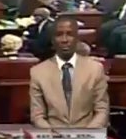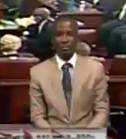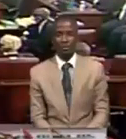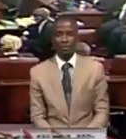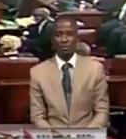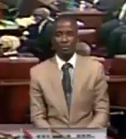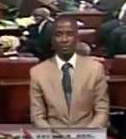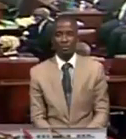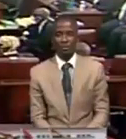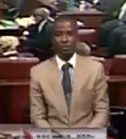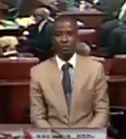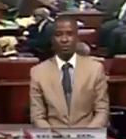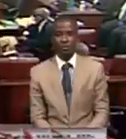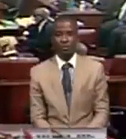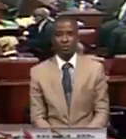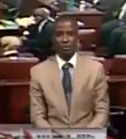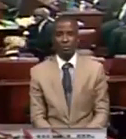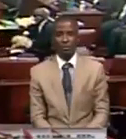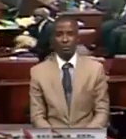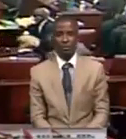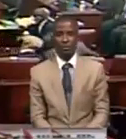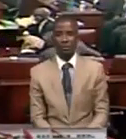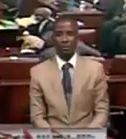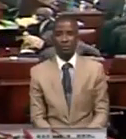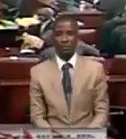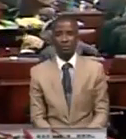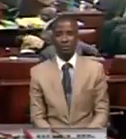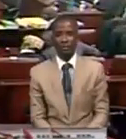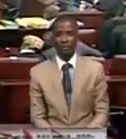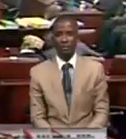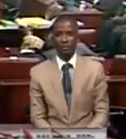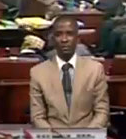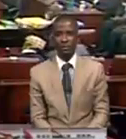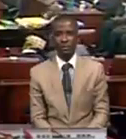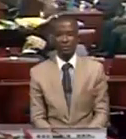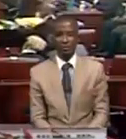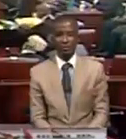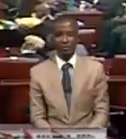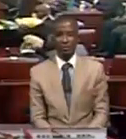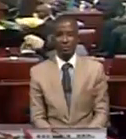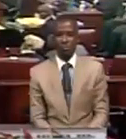Order 36. Order. You refer to Order 36.